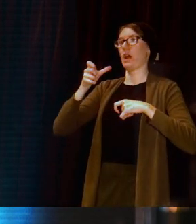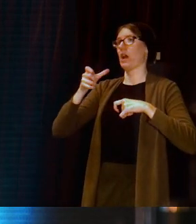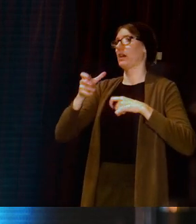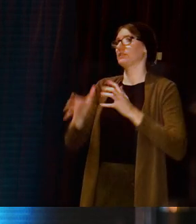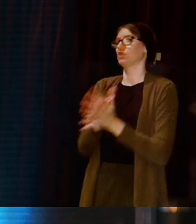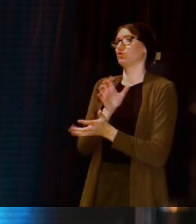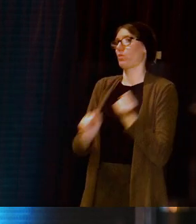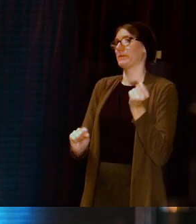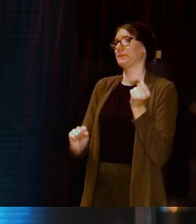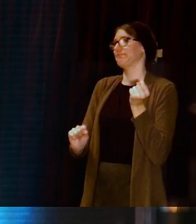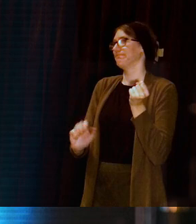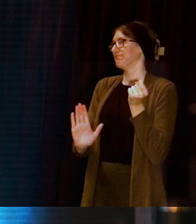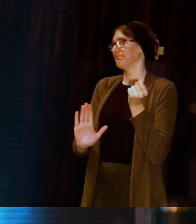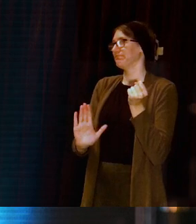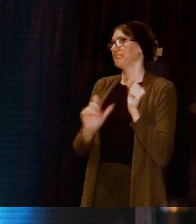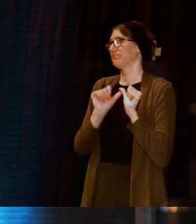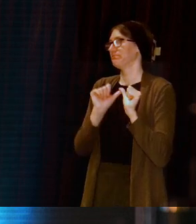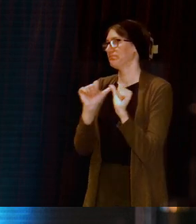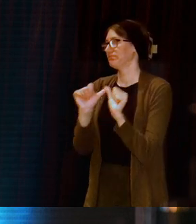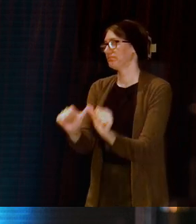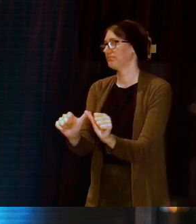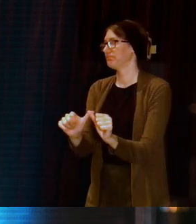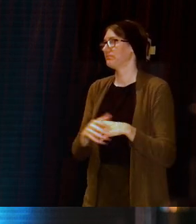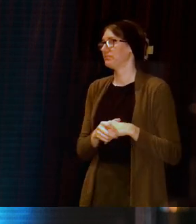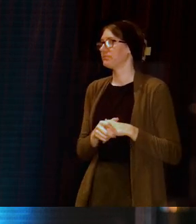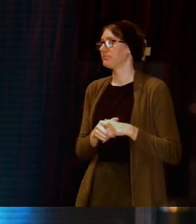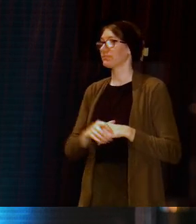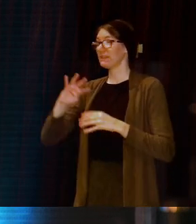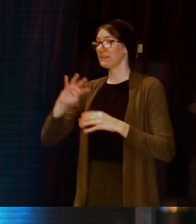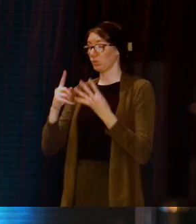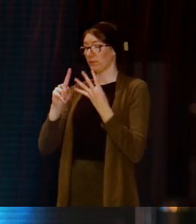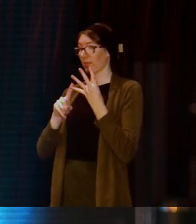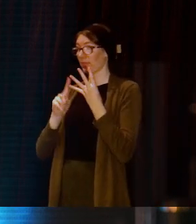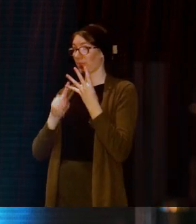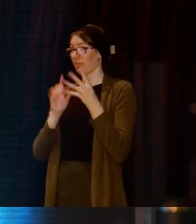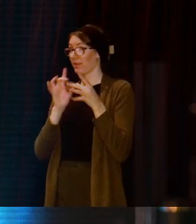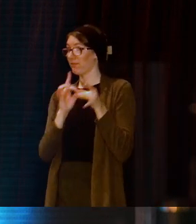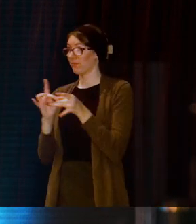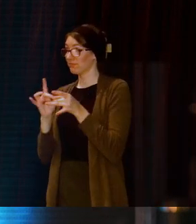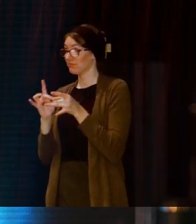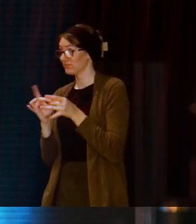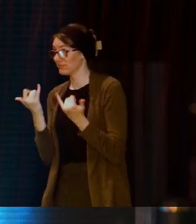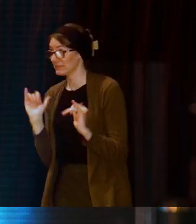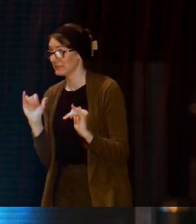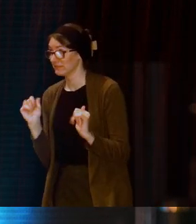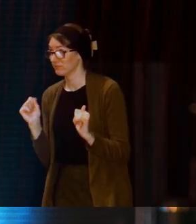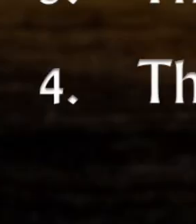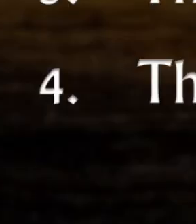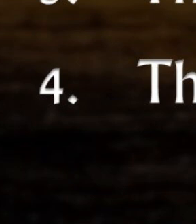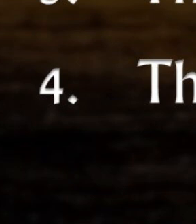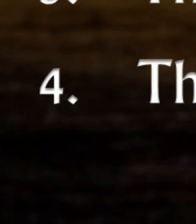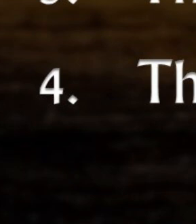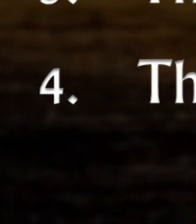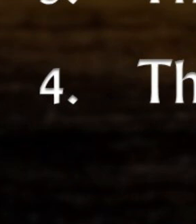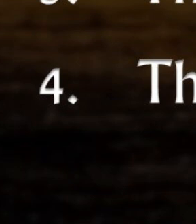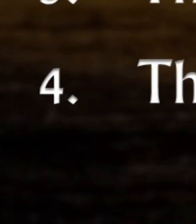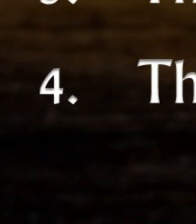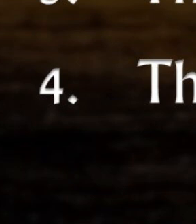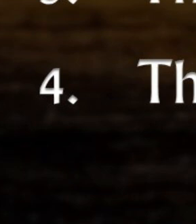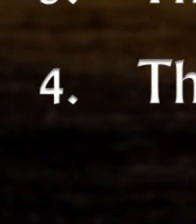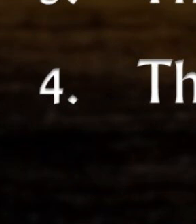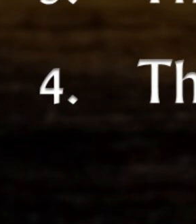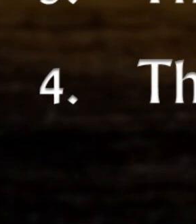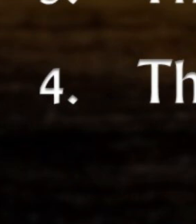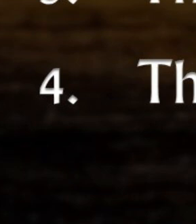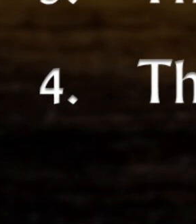removed. 4th anchor point. Are you hanging in there with me? All right. And that's the new covenant that God